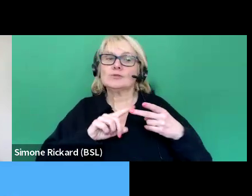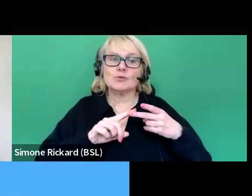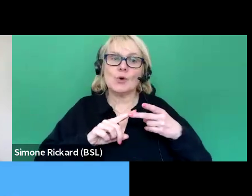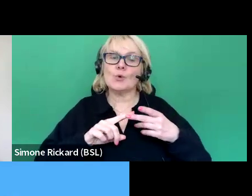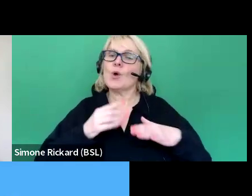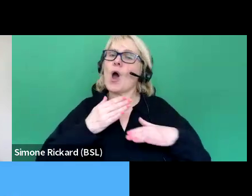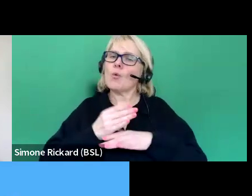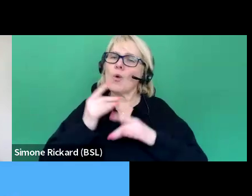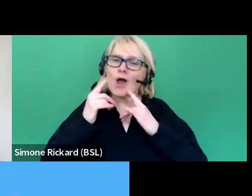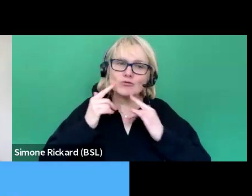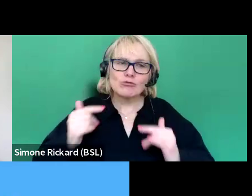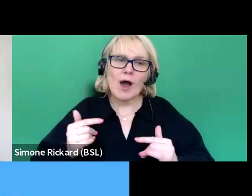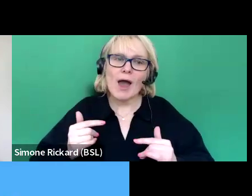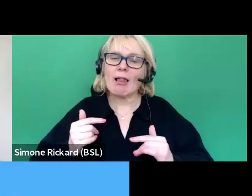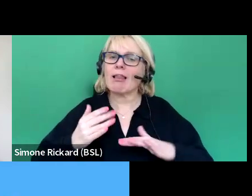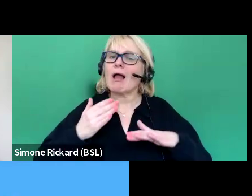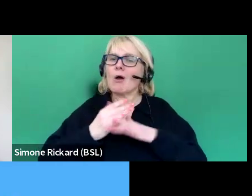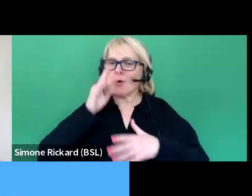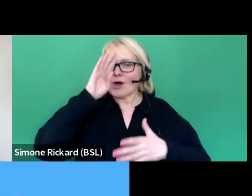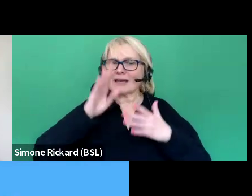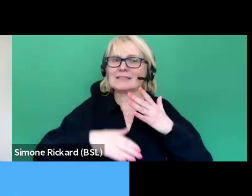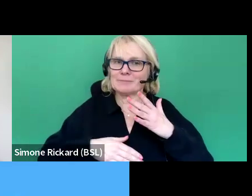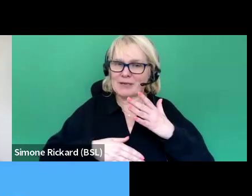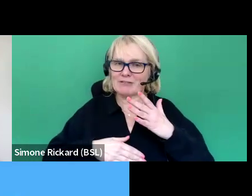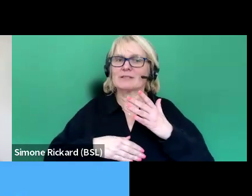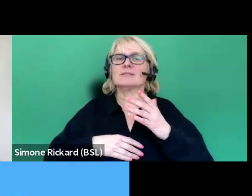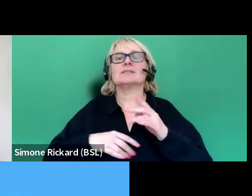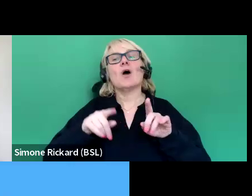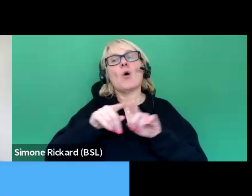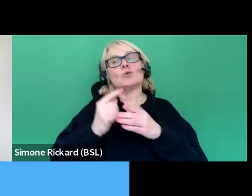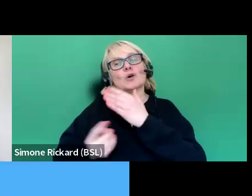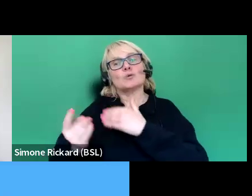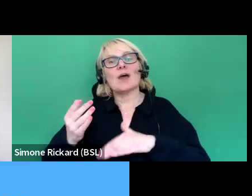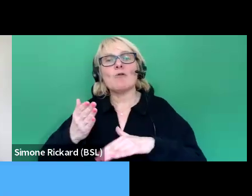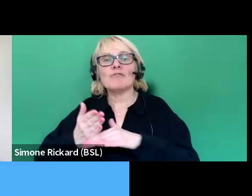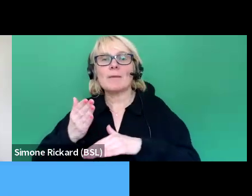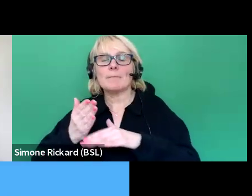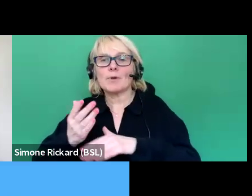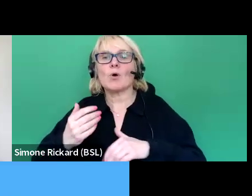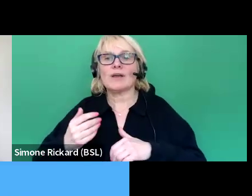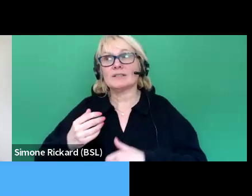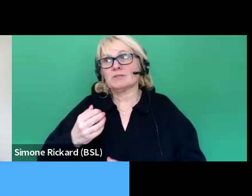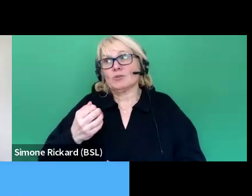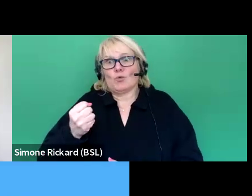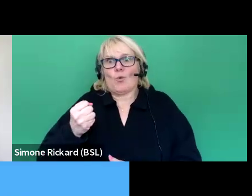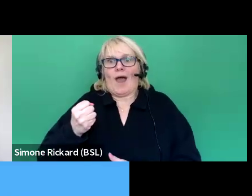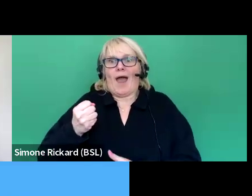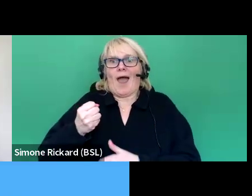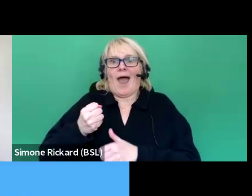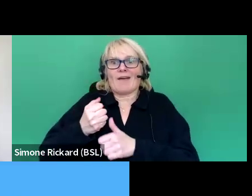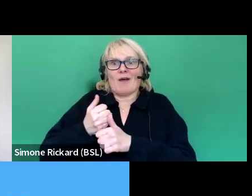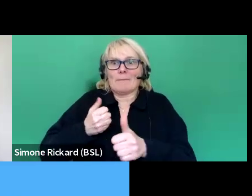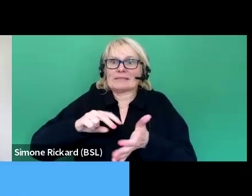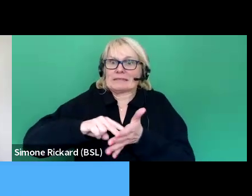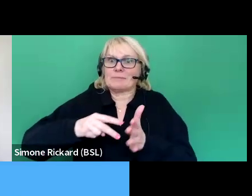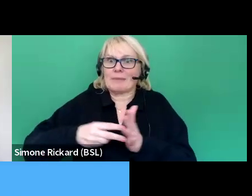experience. And if you're self-employed, you need to show Access to Work that your business is viable. That means you have a business plan and your turnover